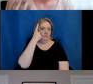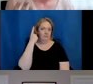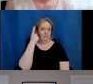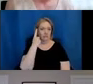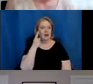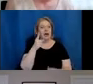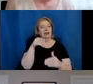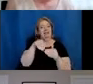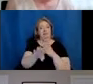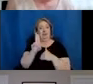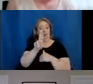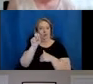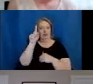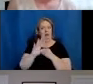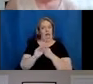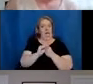he entered the U.S. In